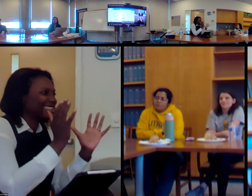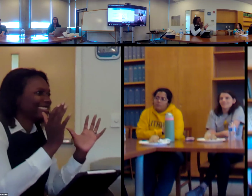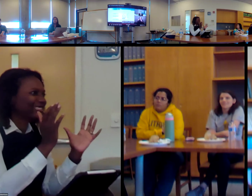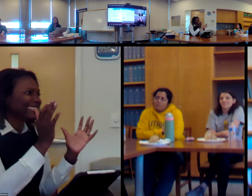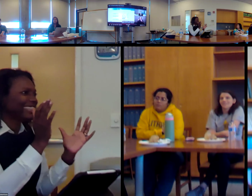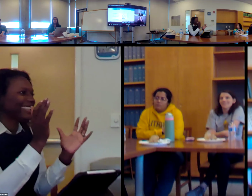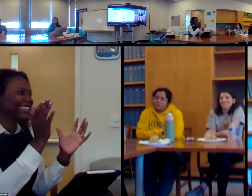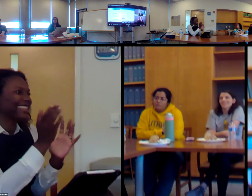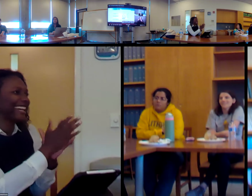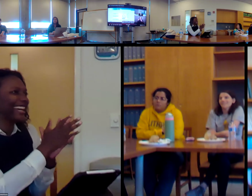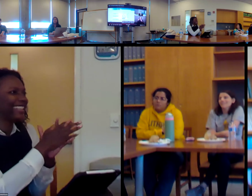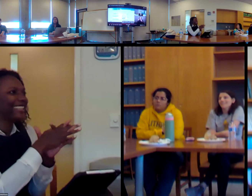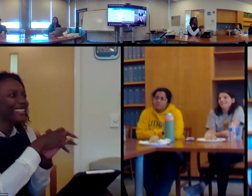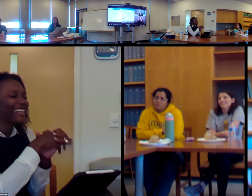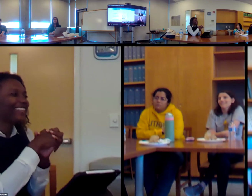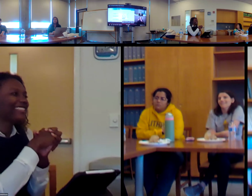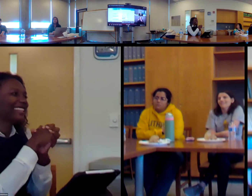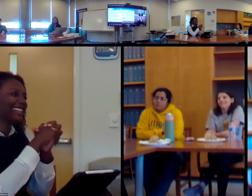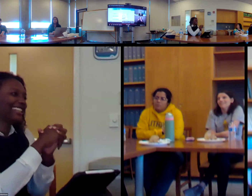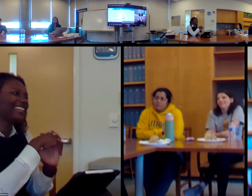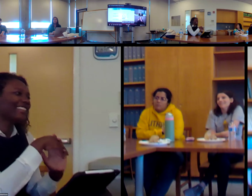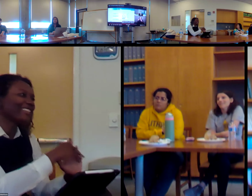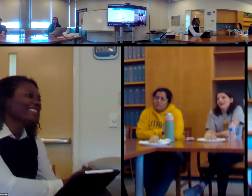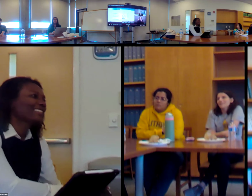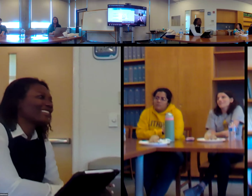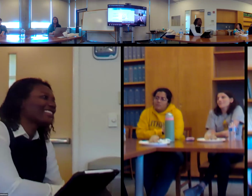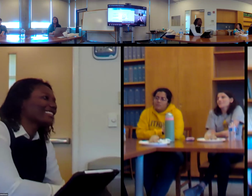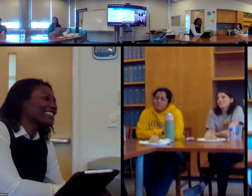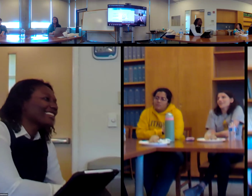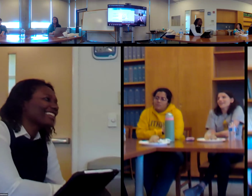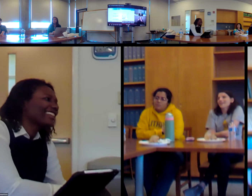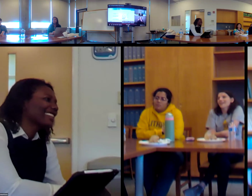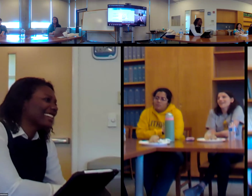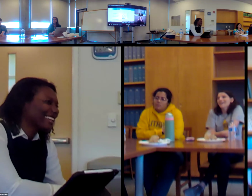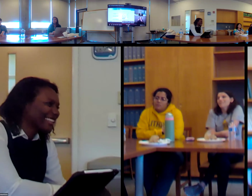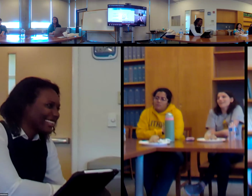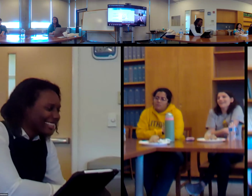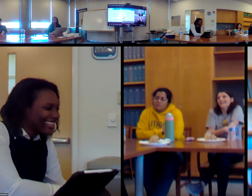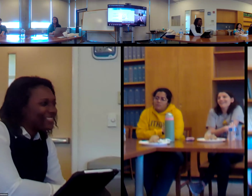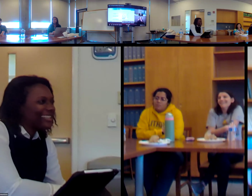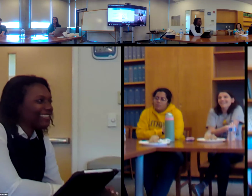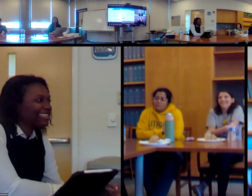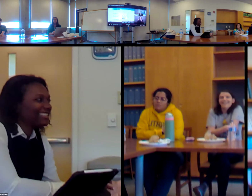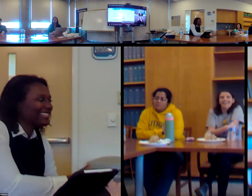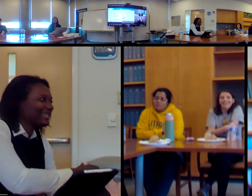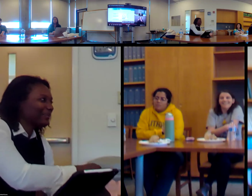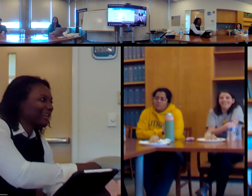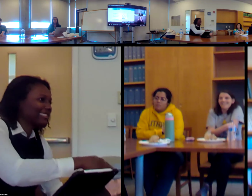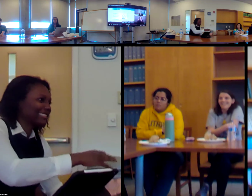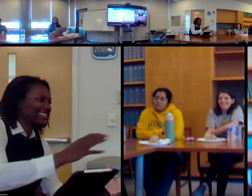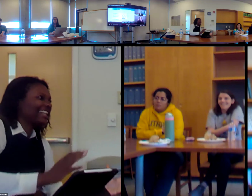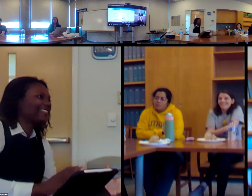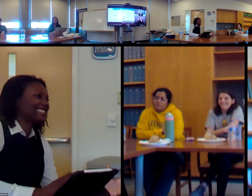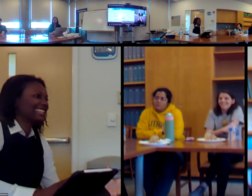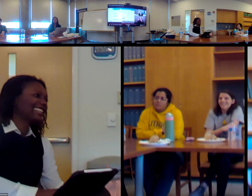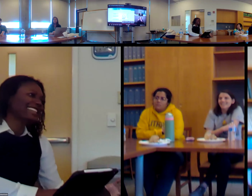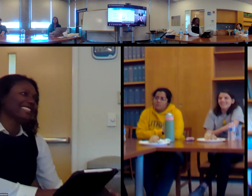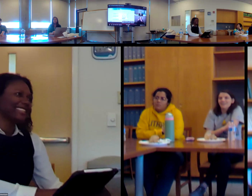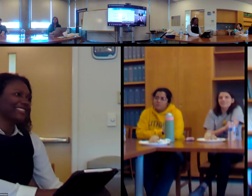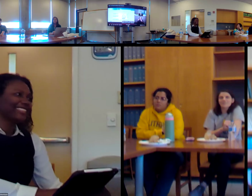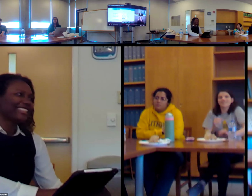like and stuff like that. I mean, I don't think that works for MRI. but I mean, you can like publish all